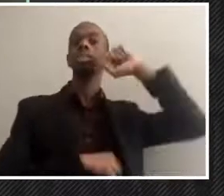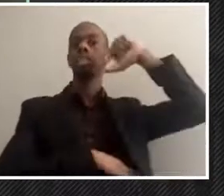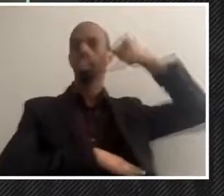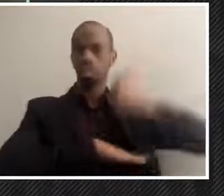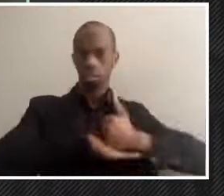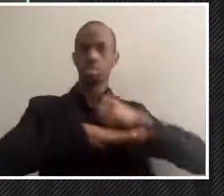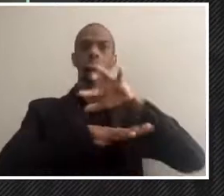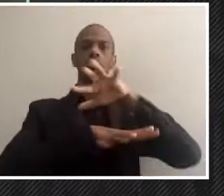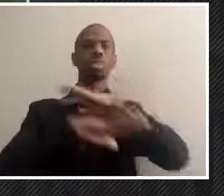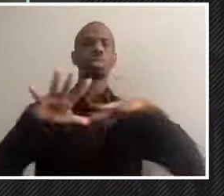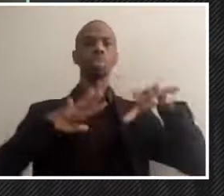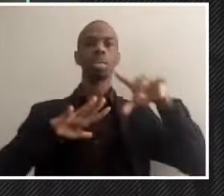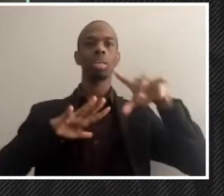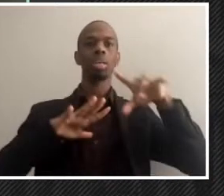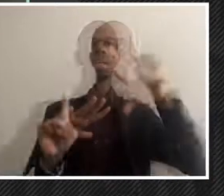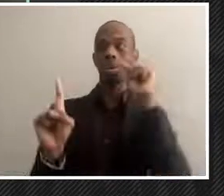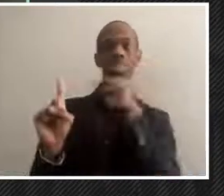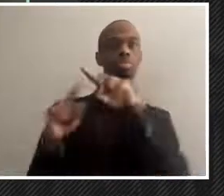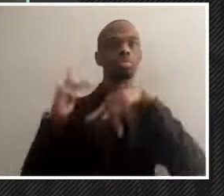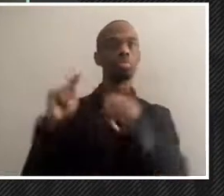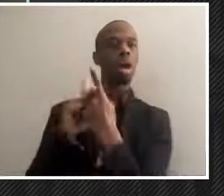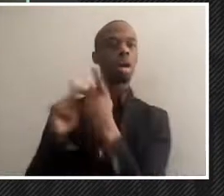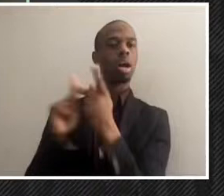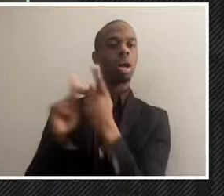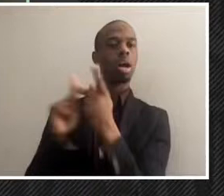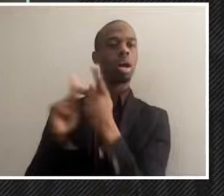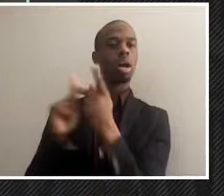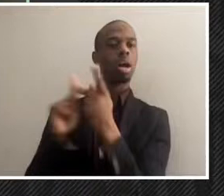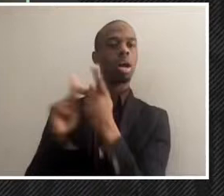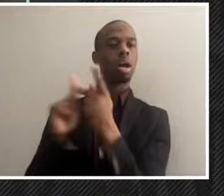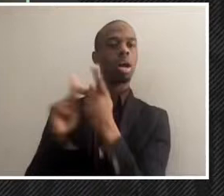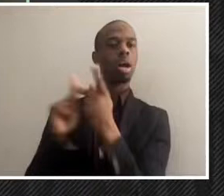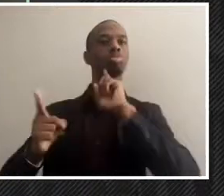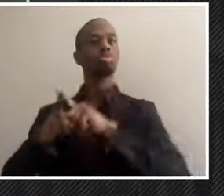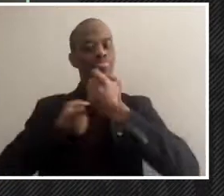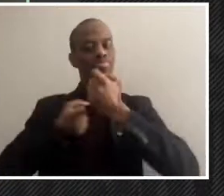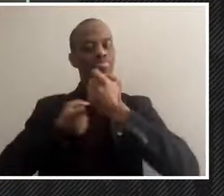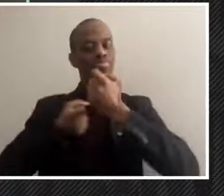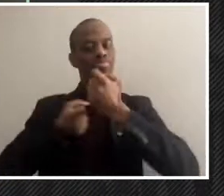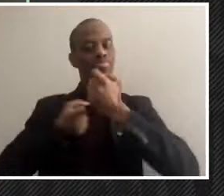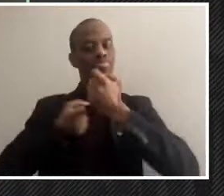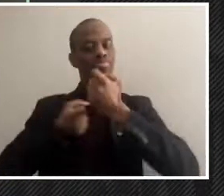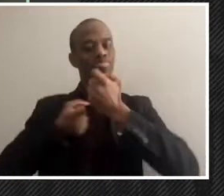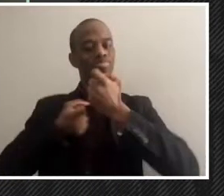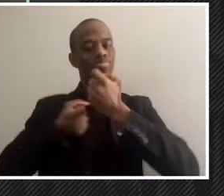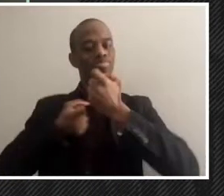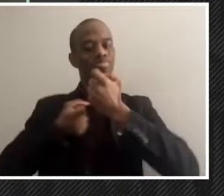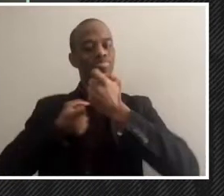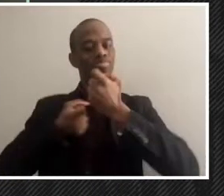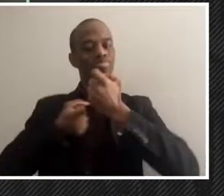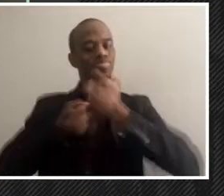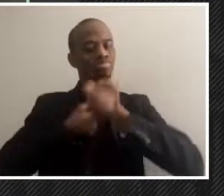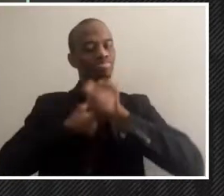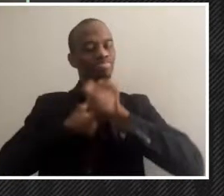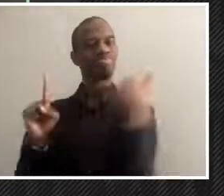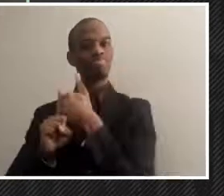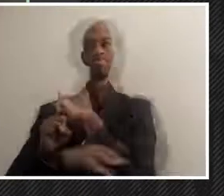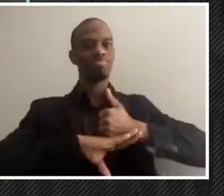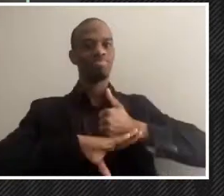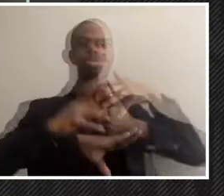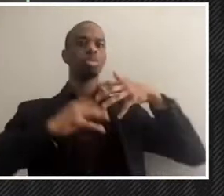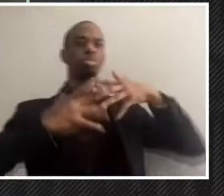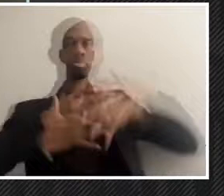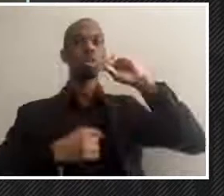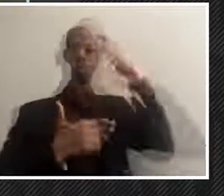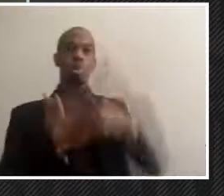ultimately important, and that's what we saw in this electoral moment, of making sure that you're covering the base for your base, right? You have to take care